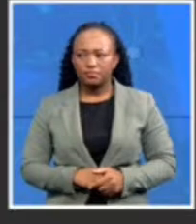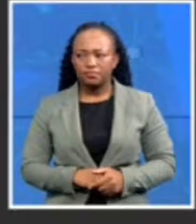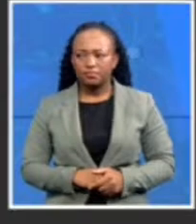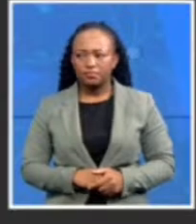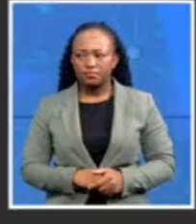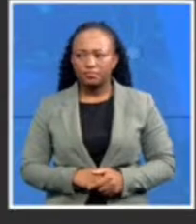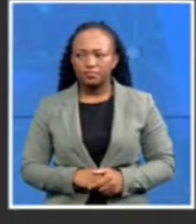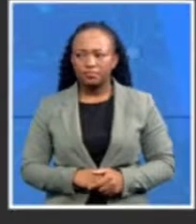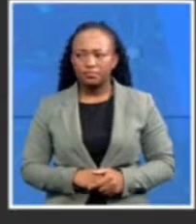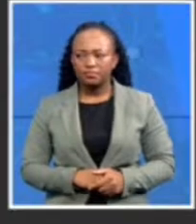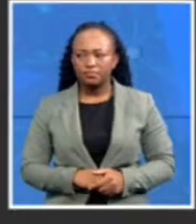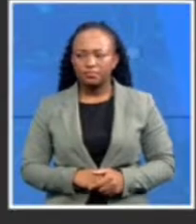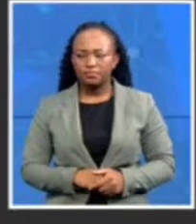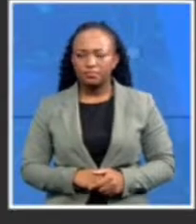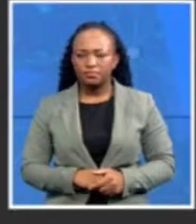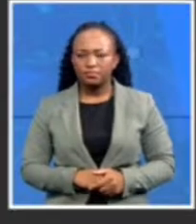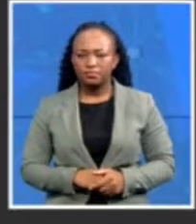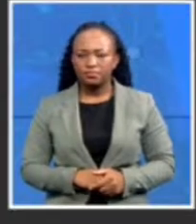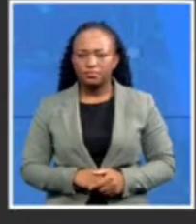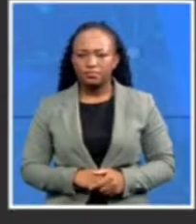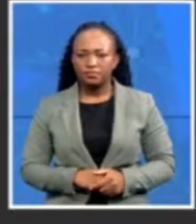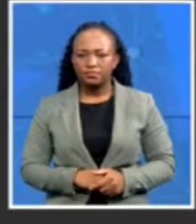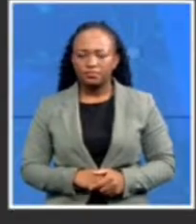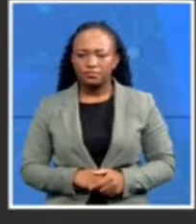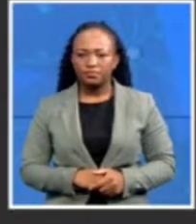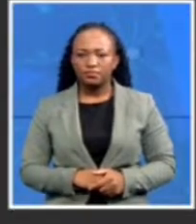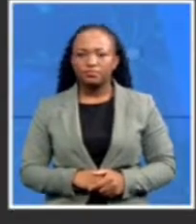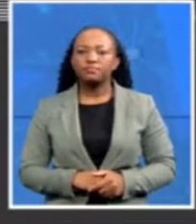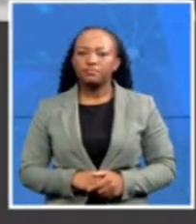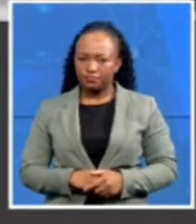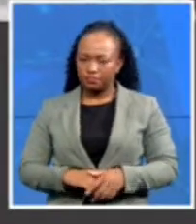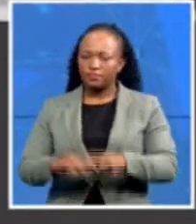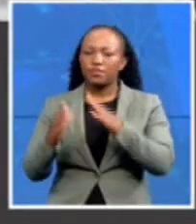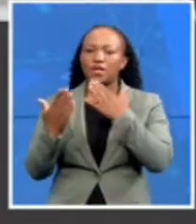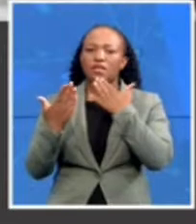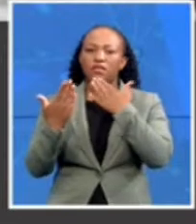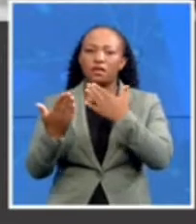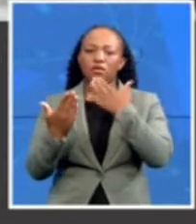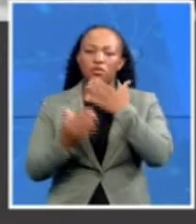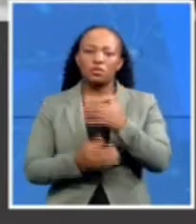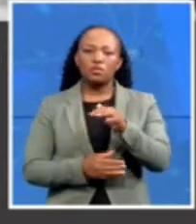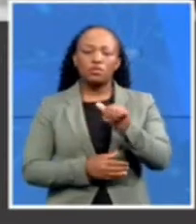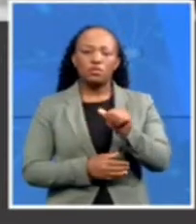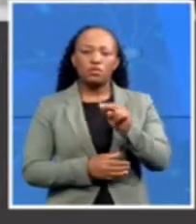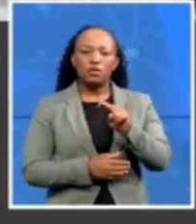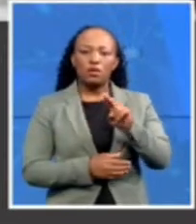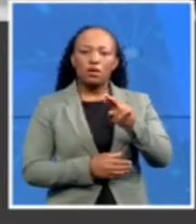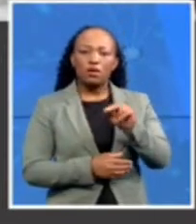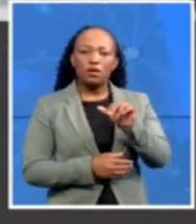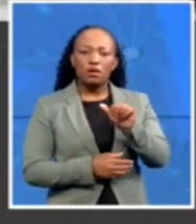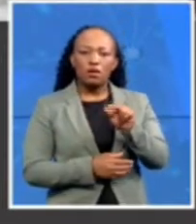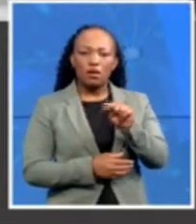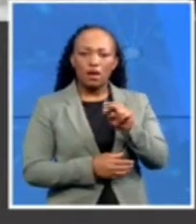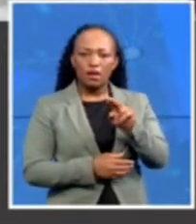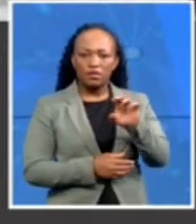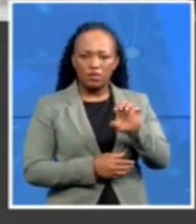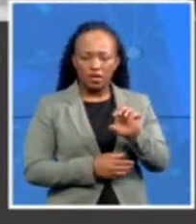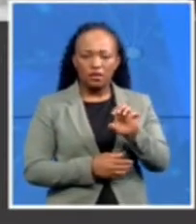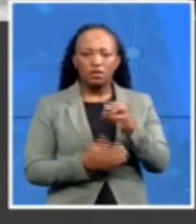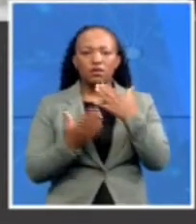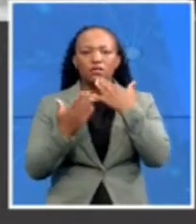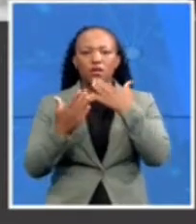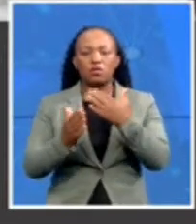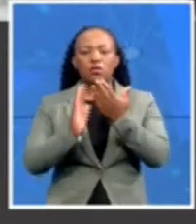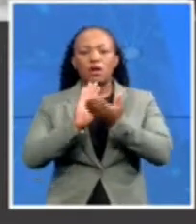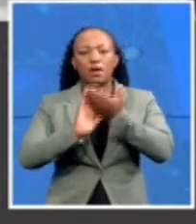Thank you, Monde. Thank you, Andre, for the update. So let's just repeat, confirm again. Load